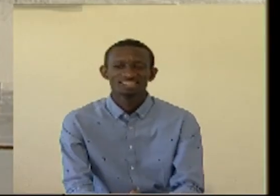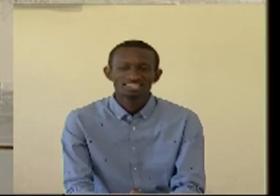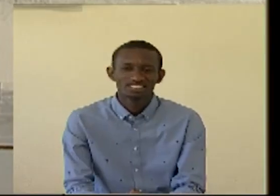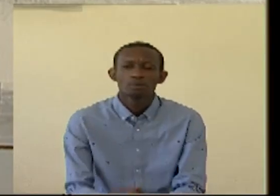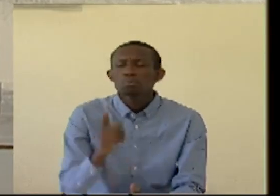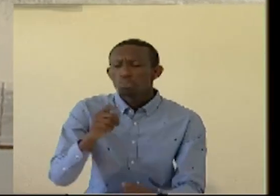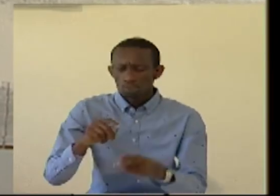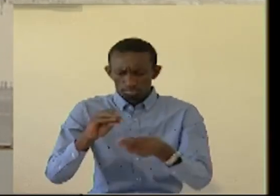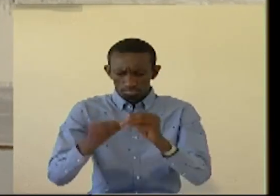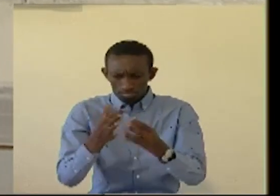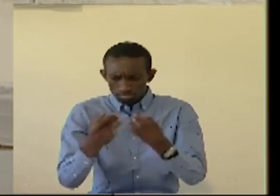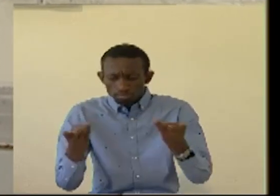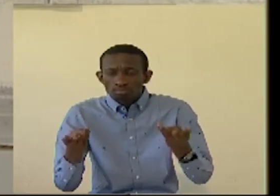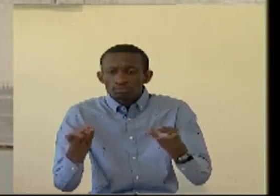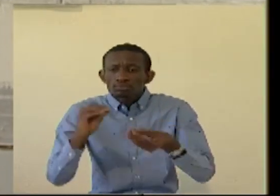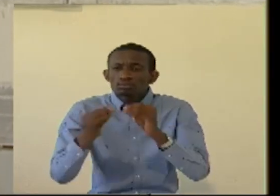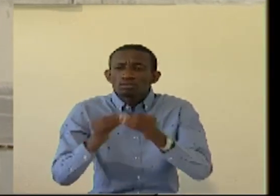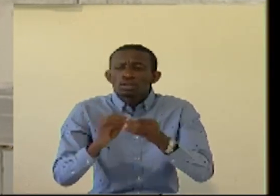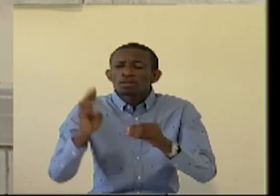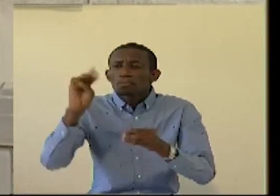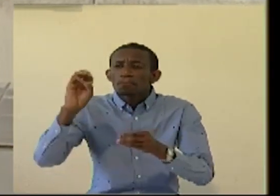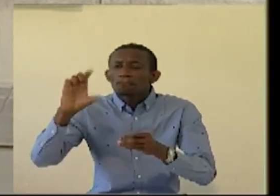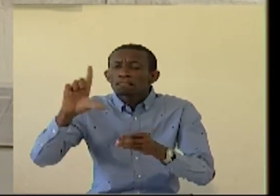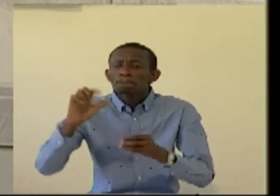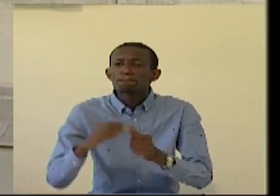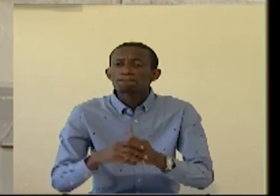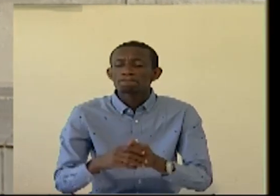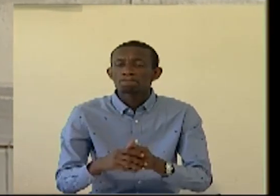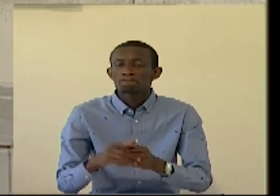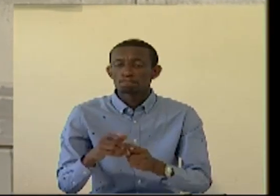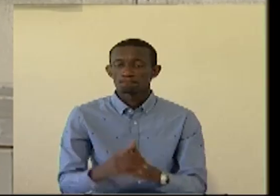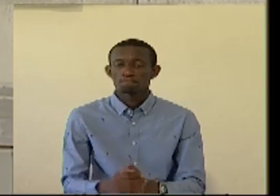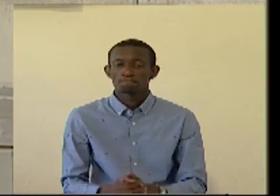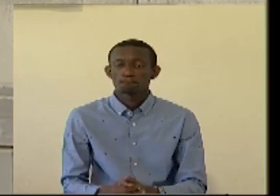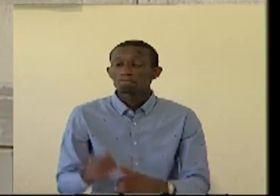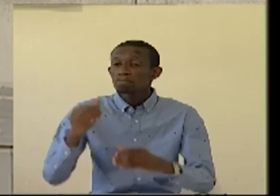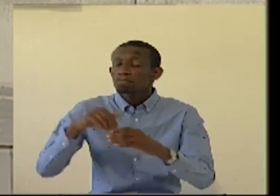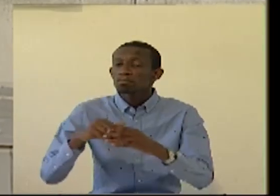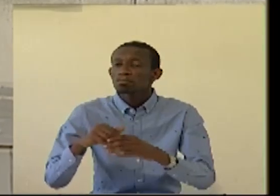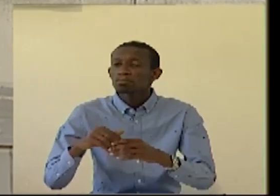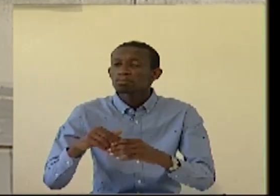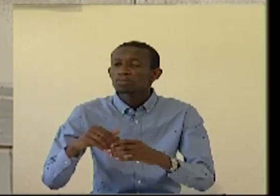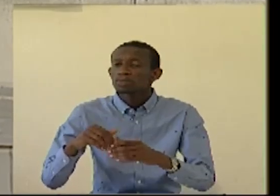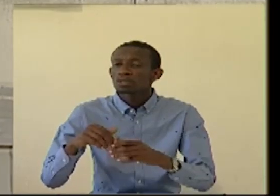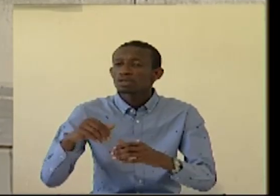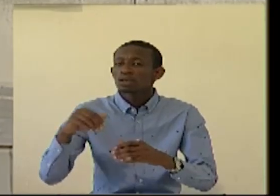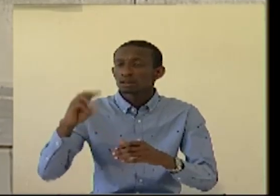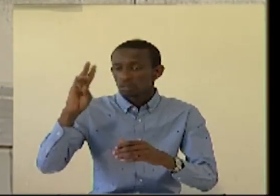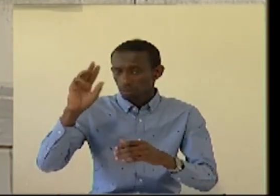Calculating the number of moles, second example. Calculate the number of moles in 54 grams of